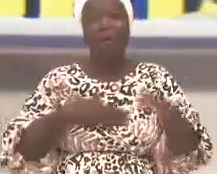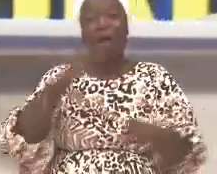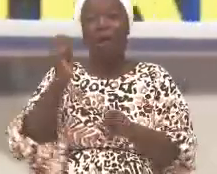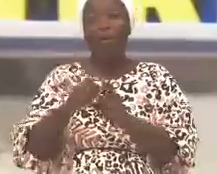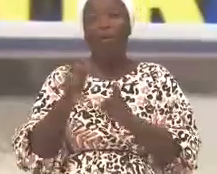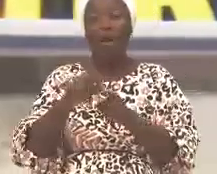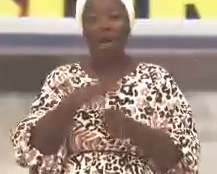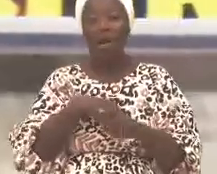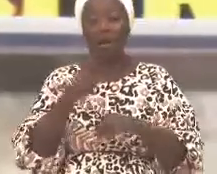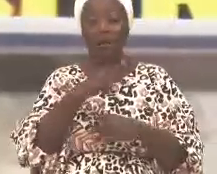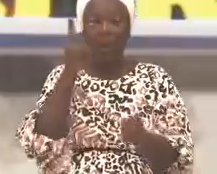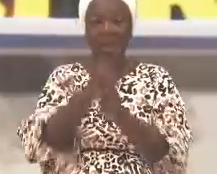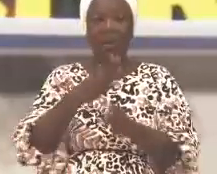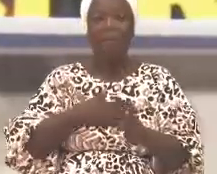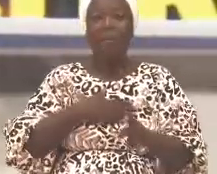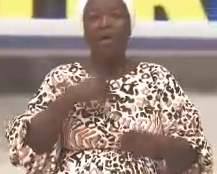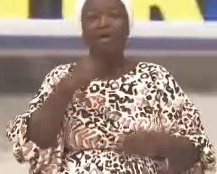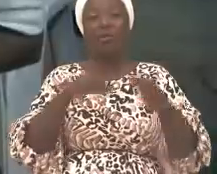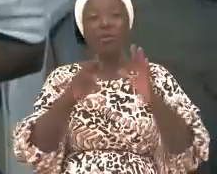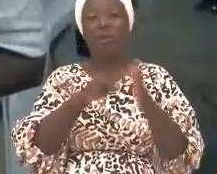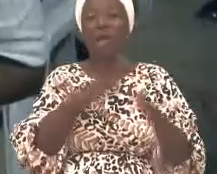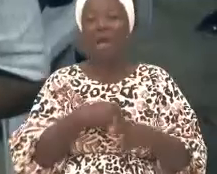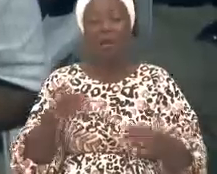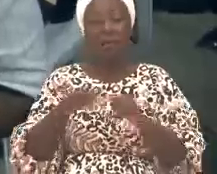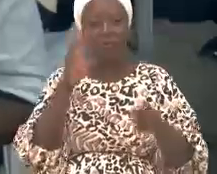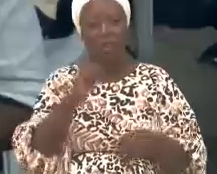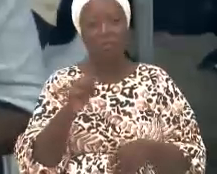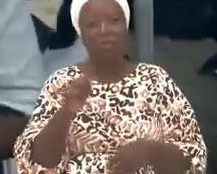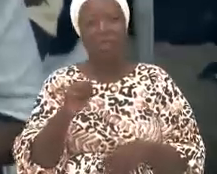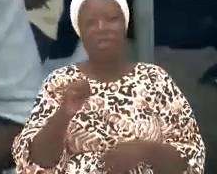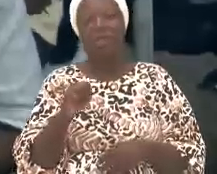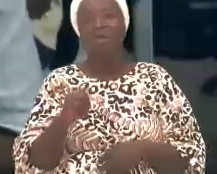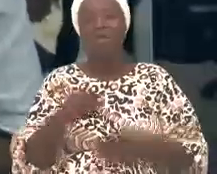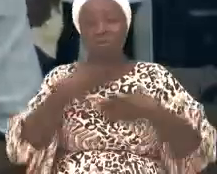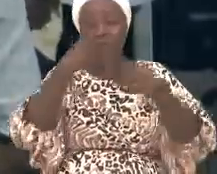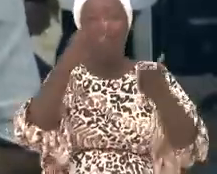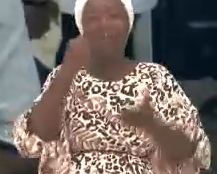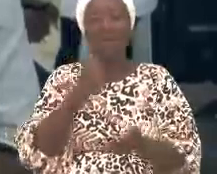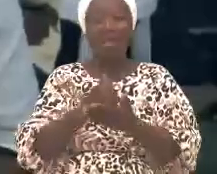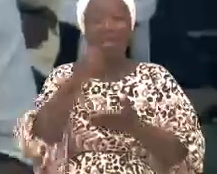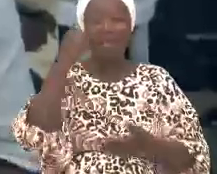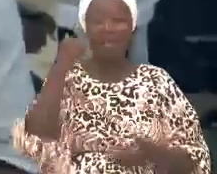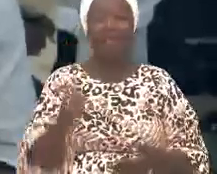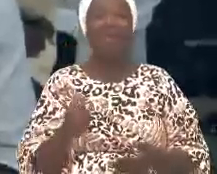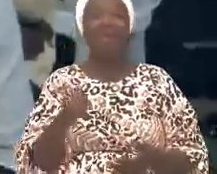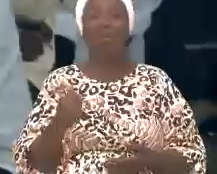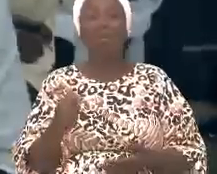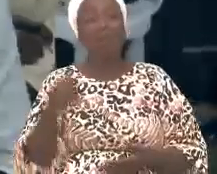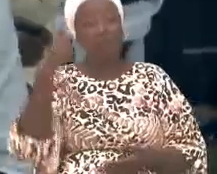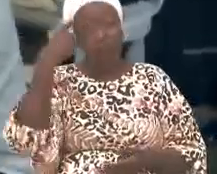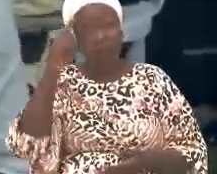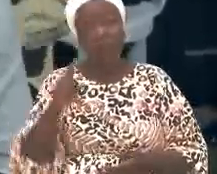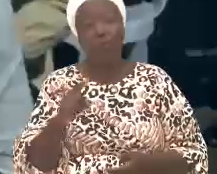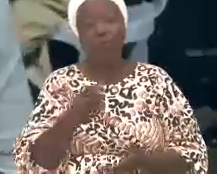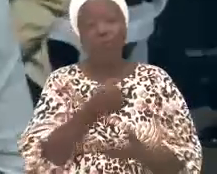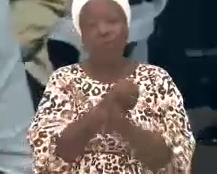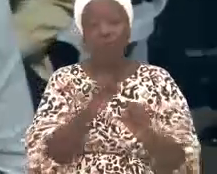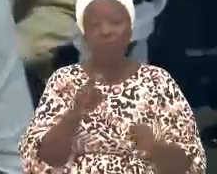judgments and do them. Somebody shout amen. For salvation, you